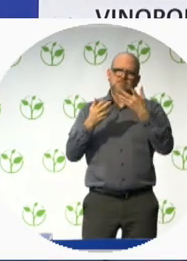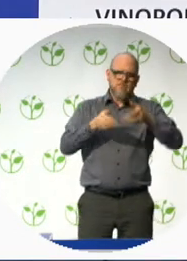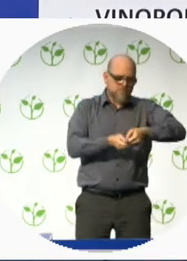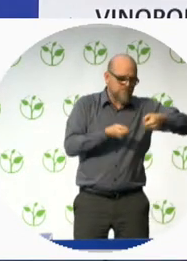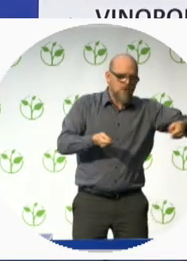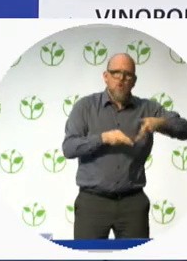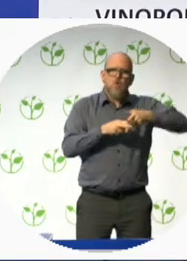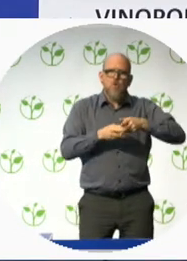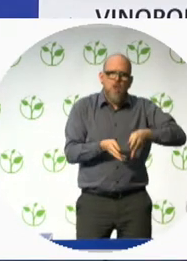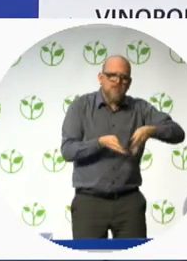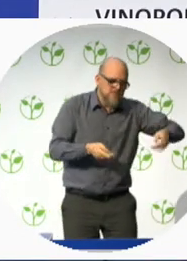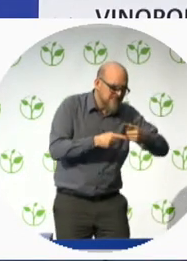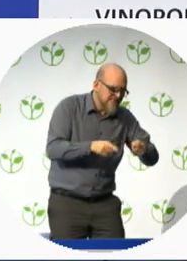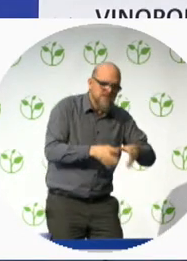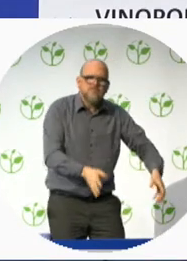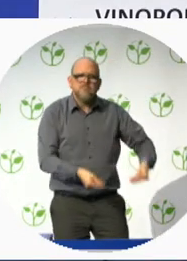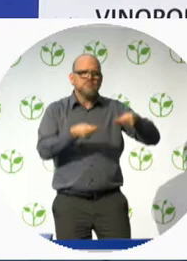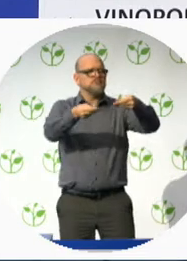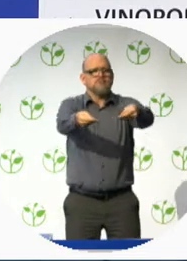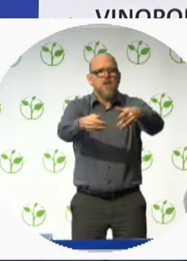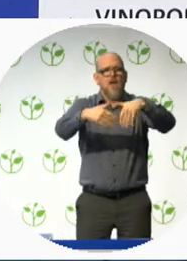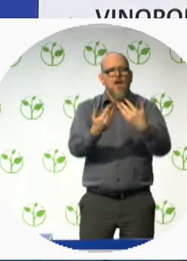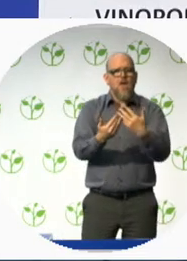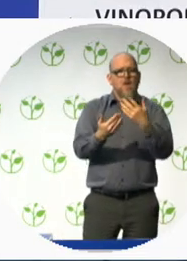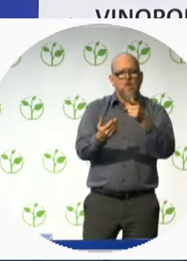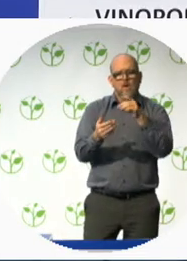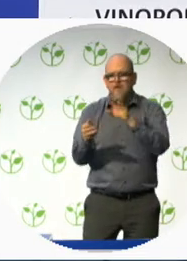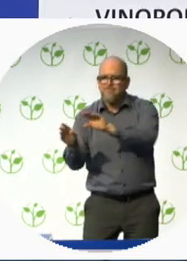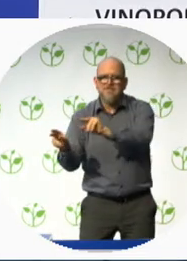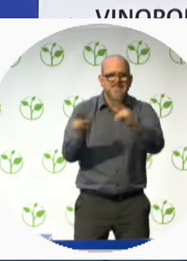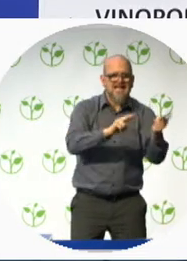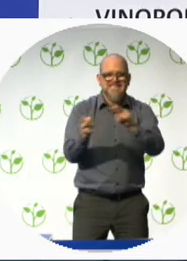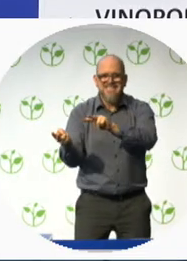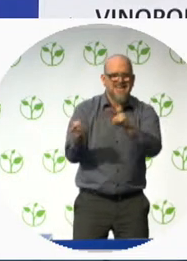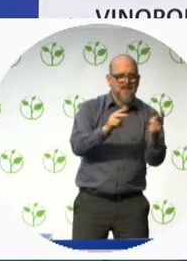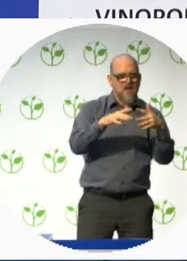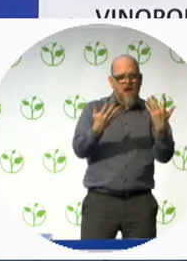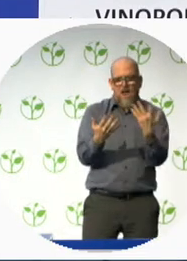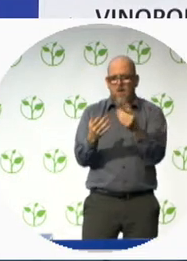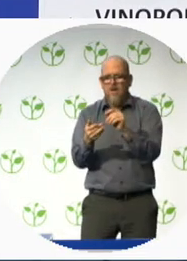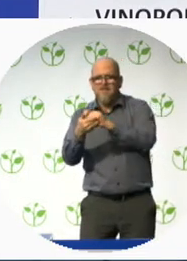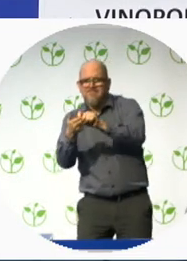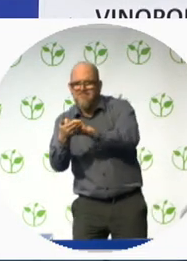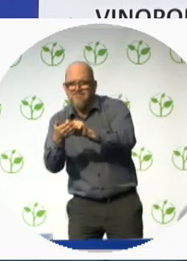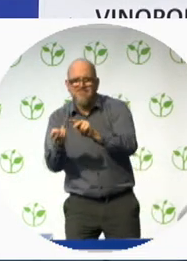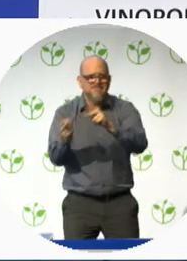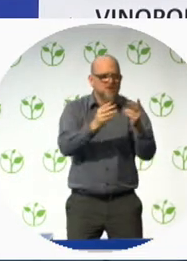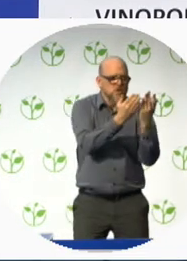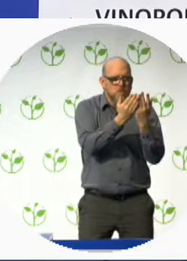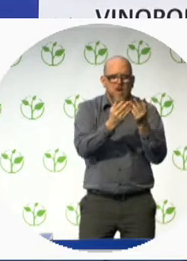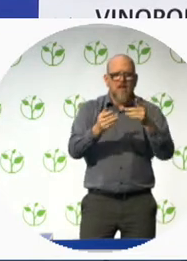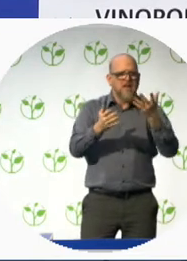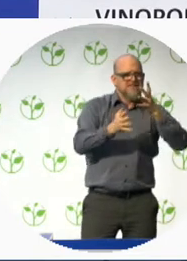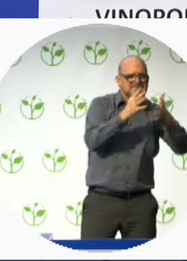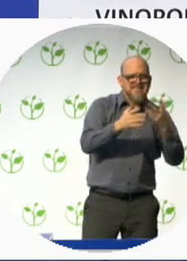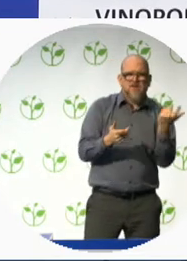nonsense word decoding absolutely is not appropriate for deaf children. And also the protocols of administration had to be